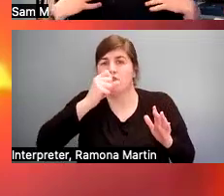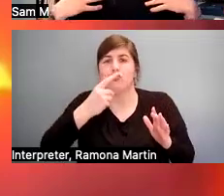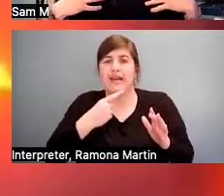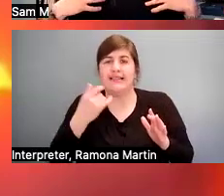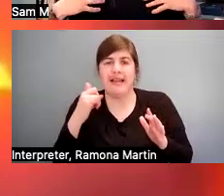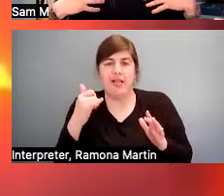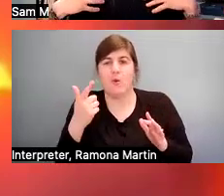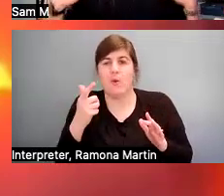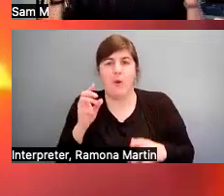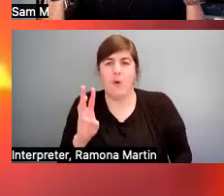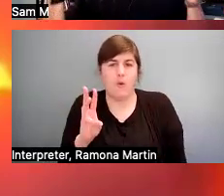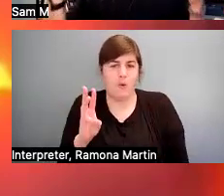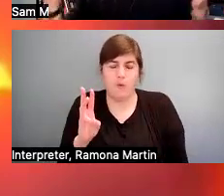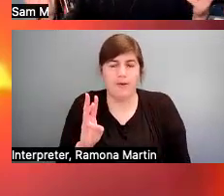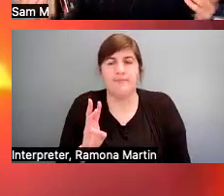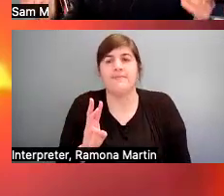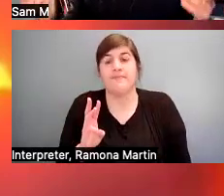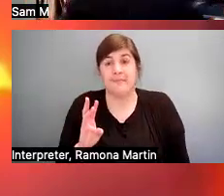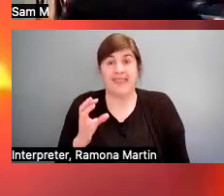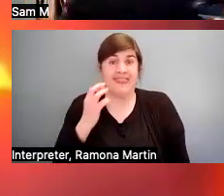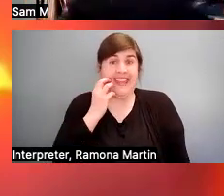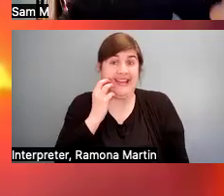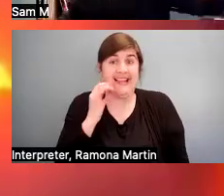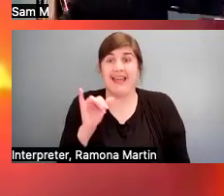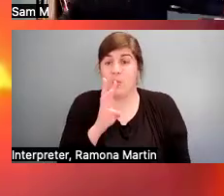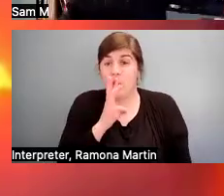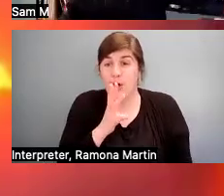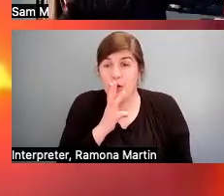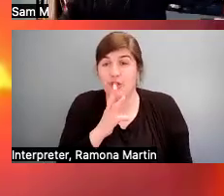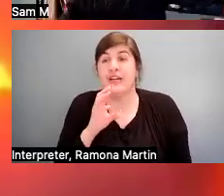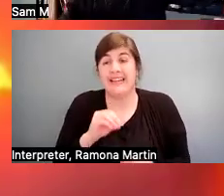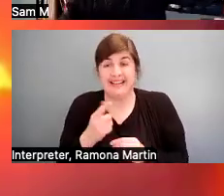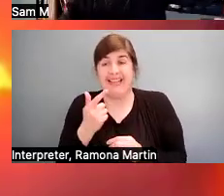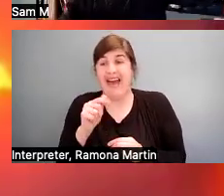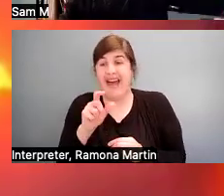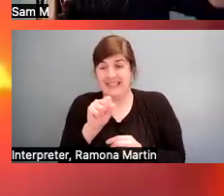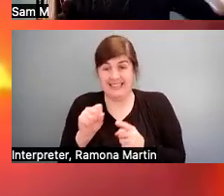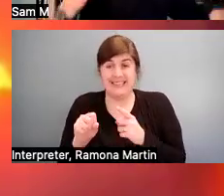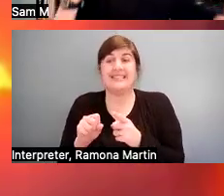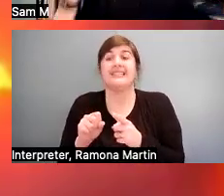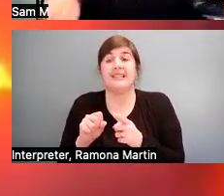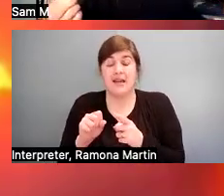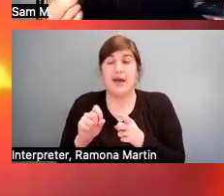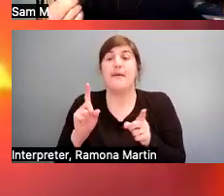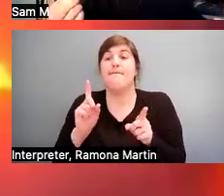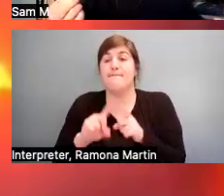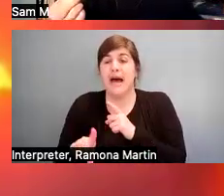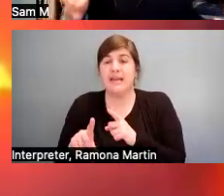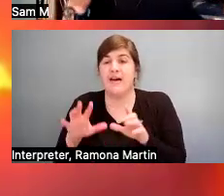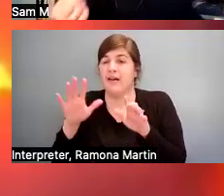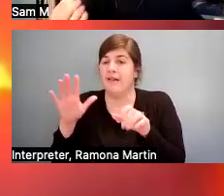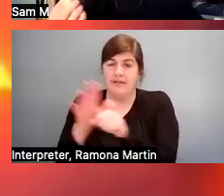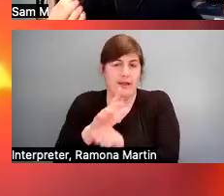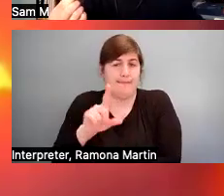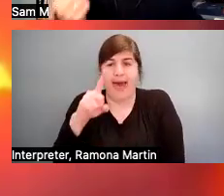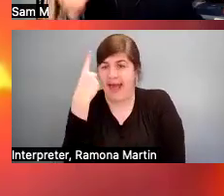erupts out, it's got the thickness of water, just like in this glass. So it's this runny, but it's jet black and it